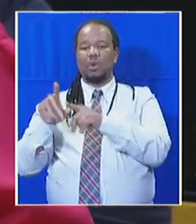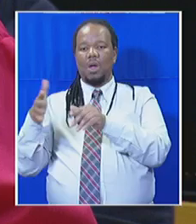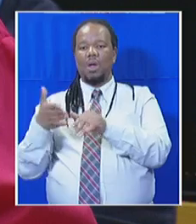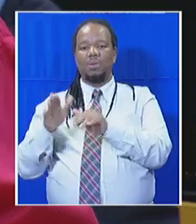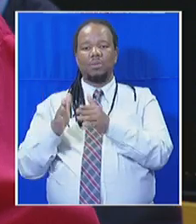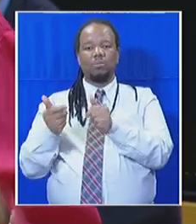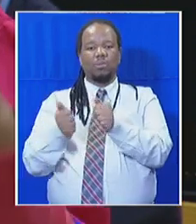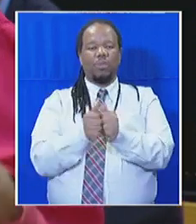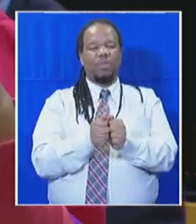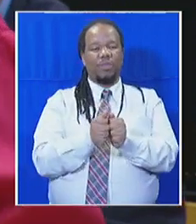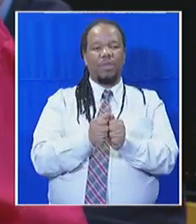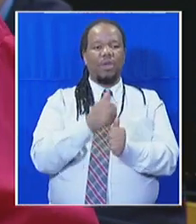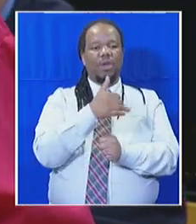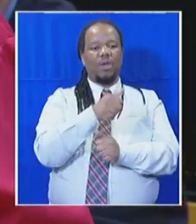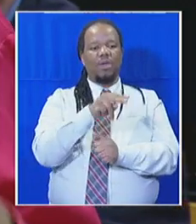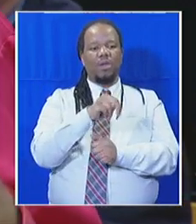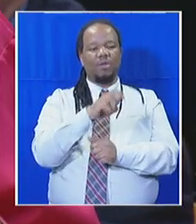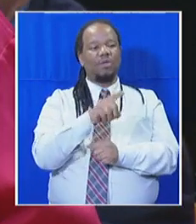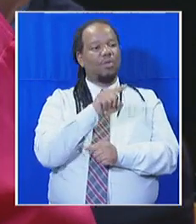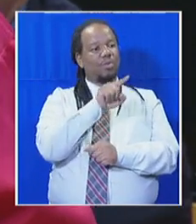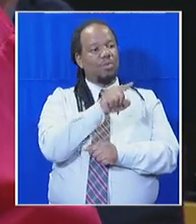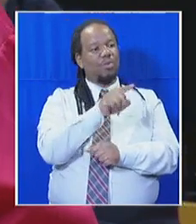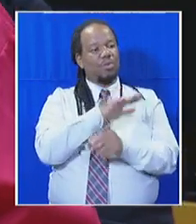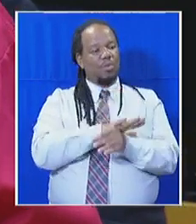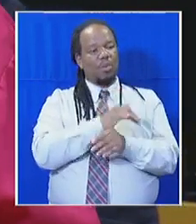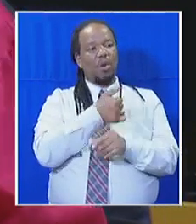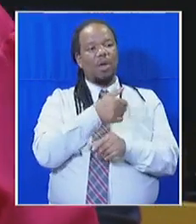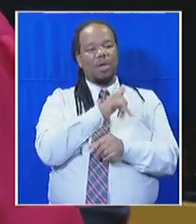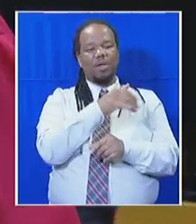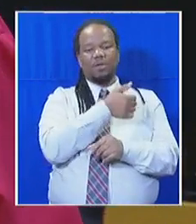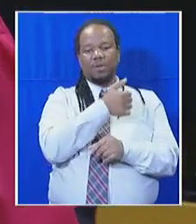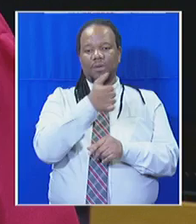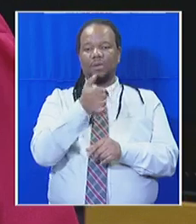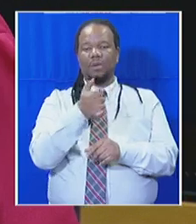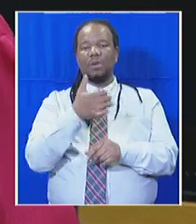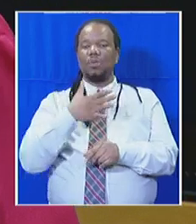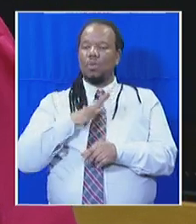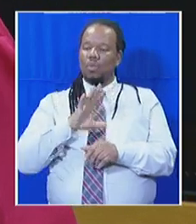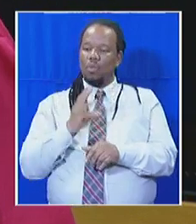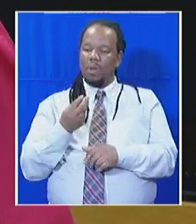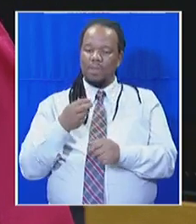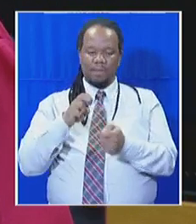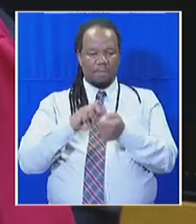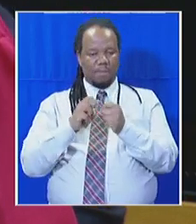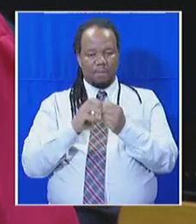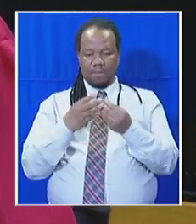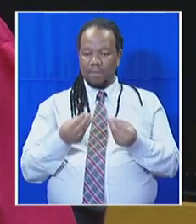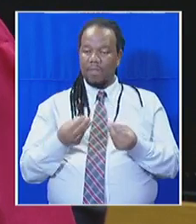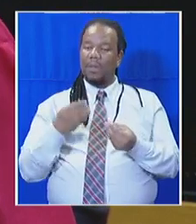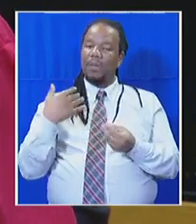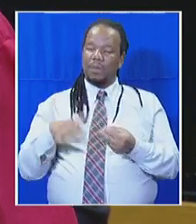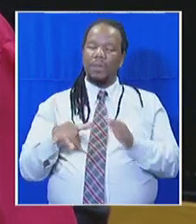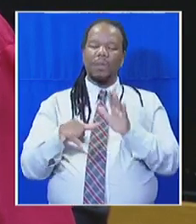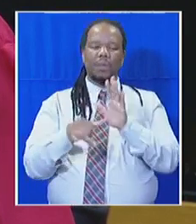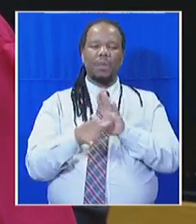deployed as a deployee. You don't want to deal with this issue, which is very, very, very critical to our